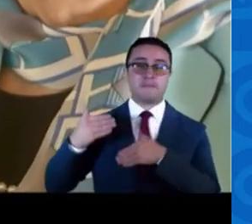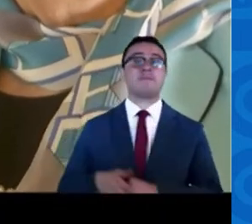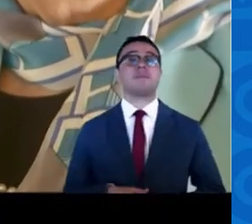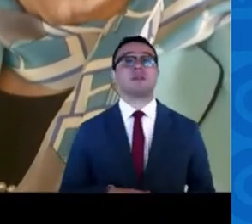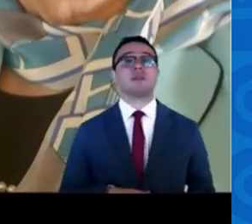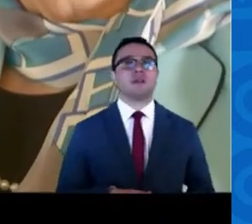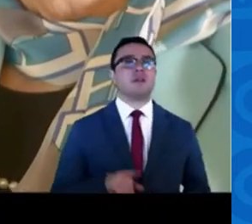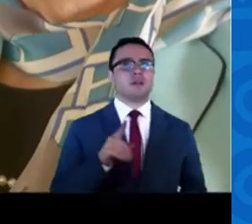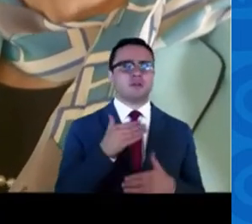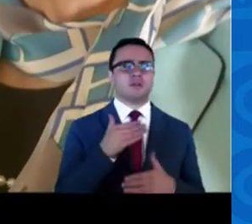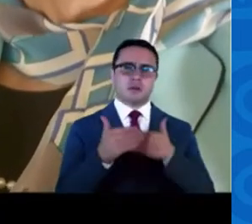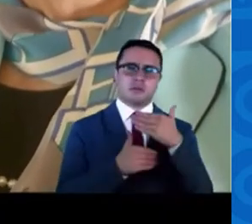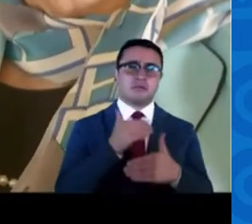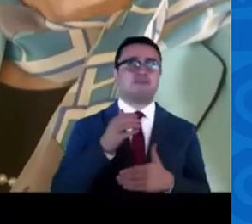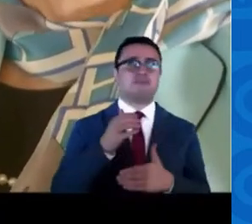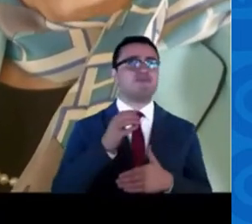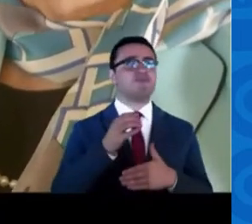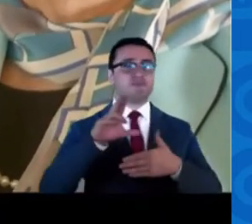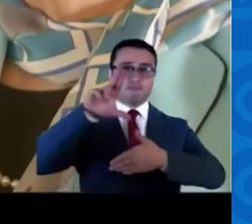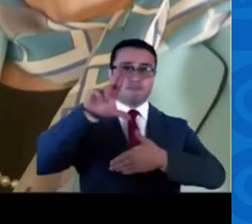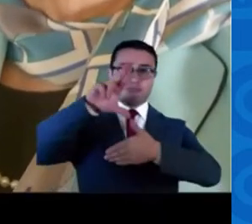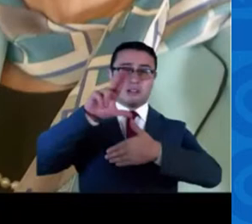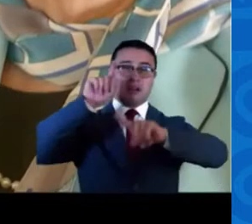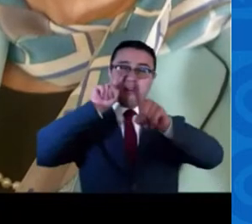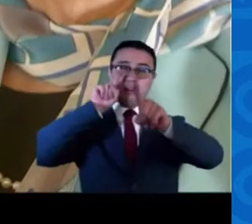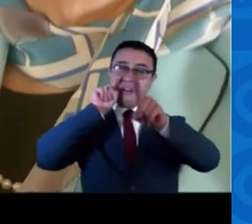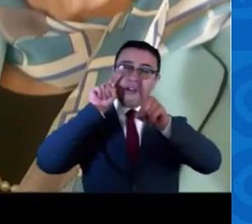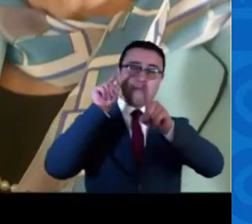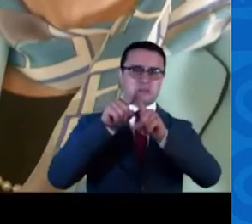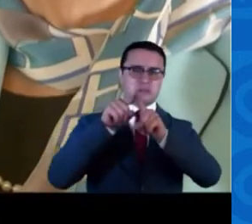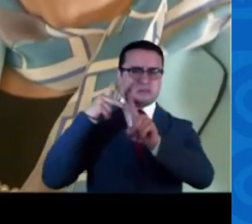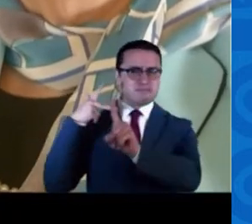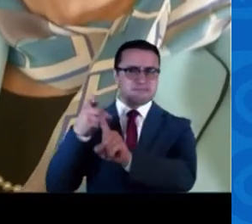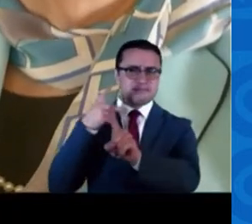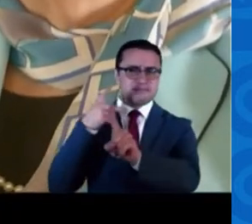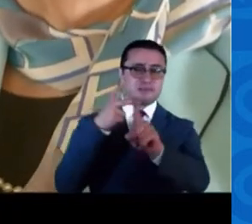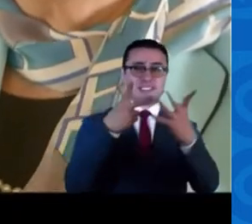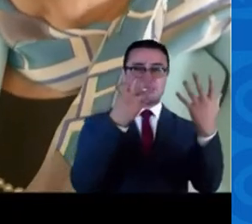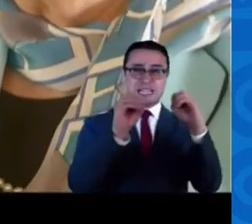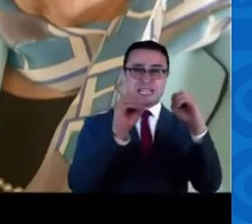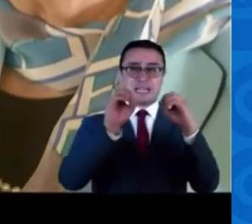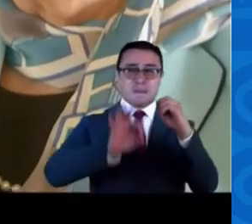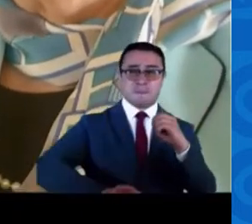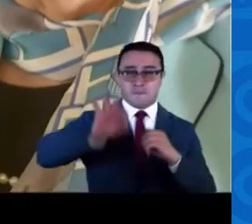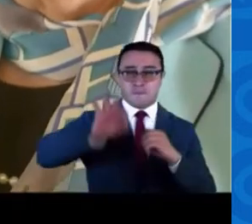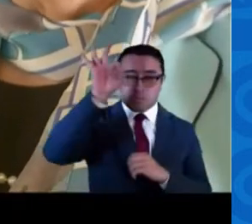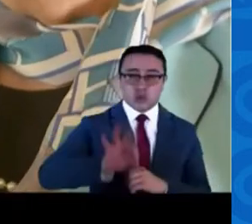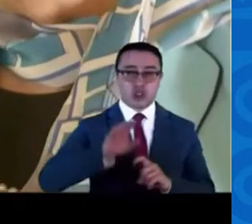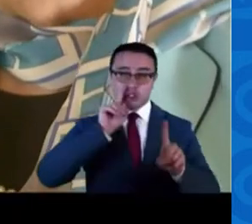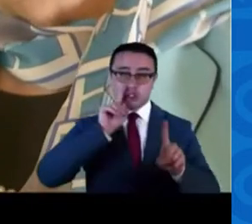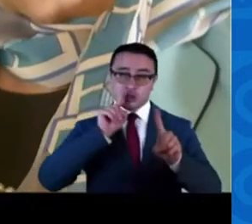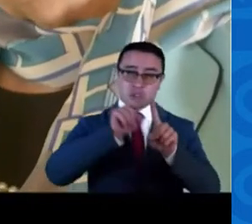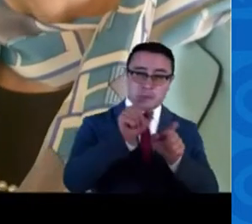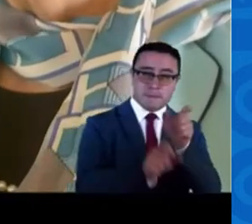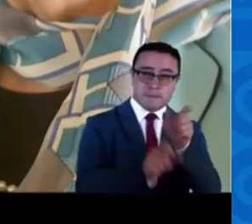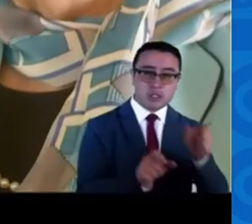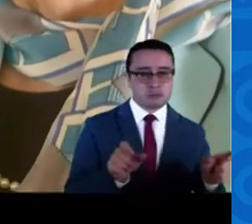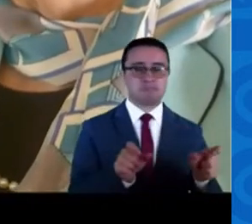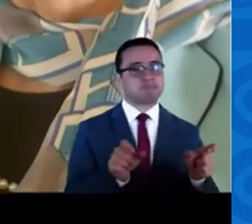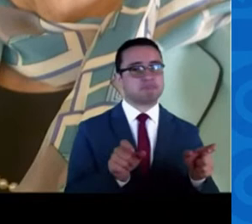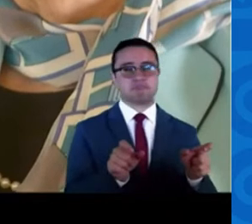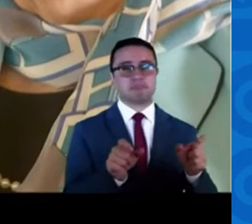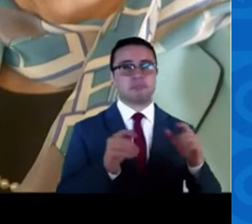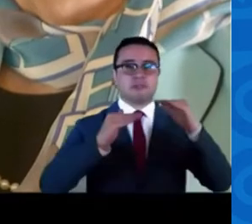42.6. And at this pace, we will not be able to reach the 70% goal